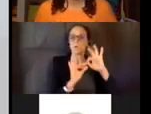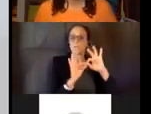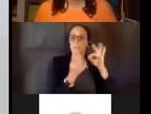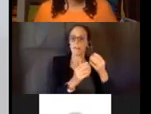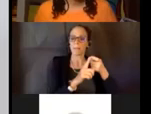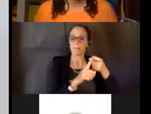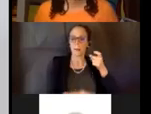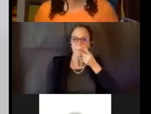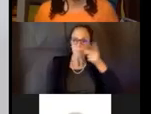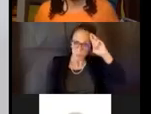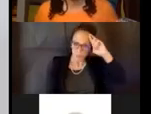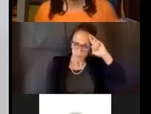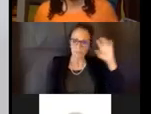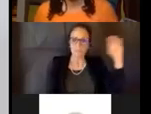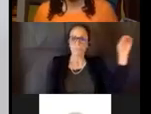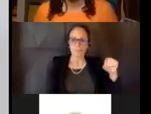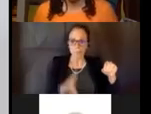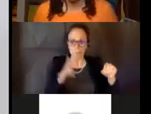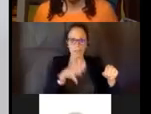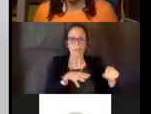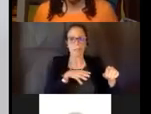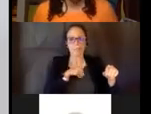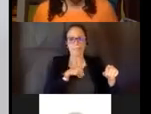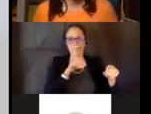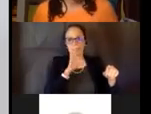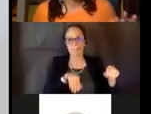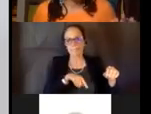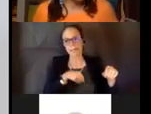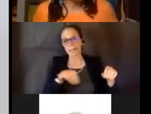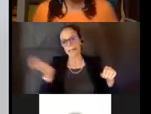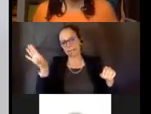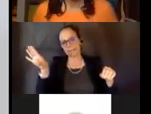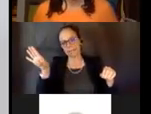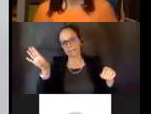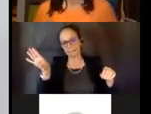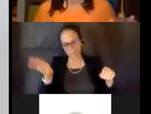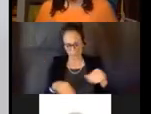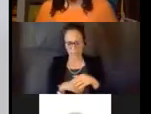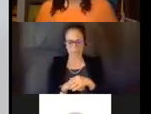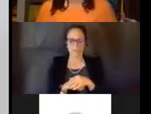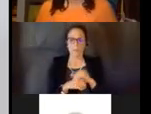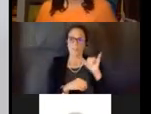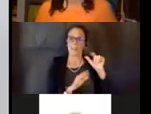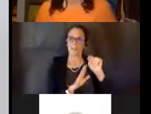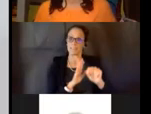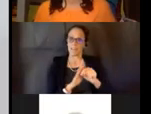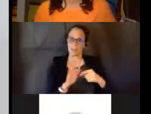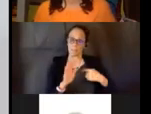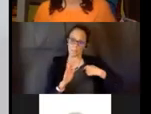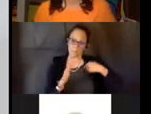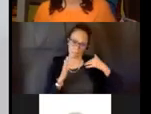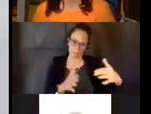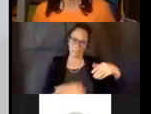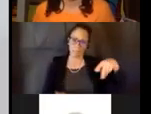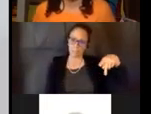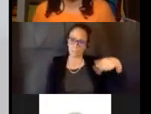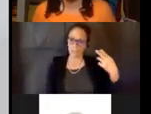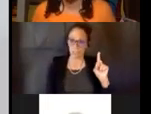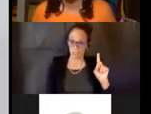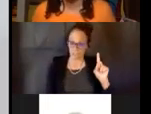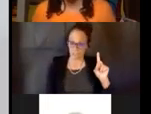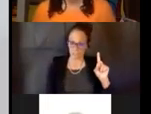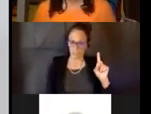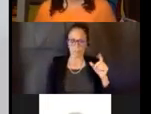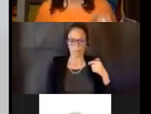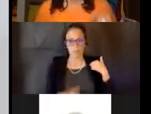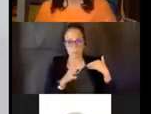In 2003 was when I was working on my PhD, and I had been very focused on, for a while, on gender and environment conservation issues in